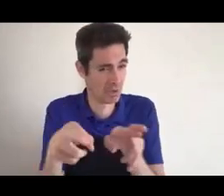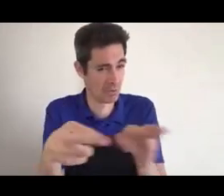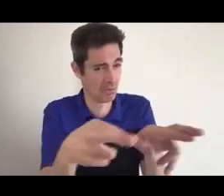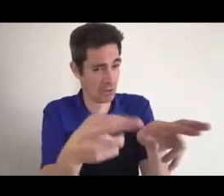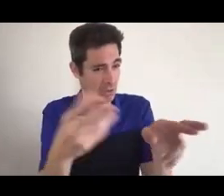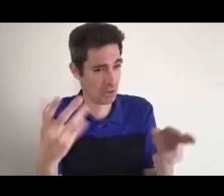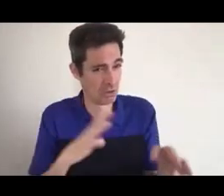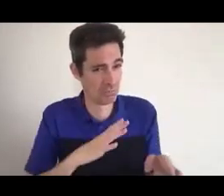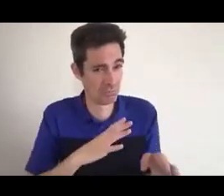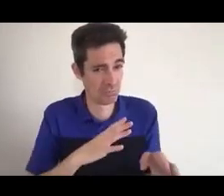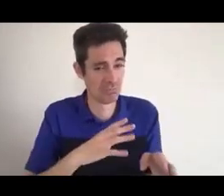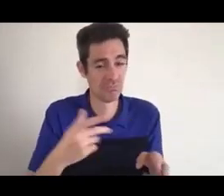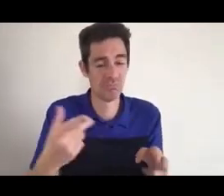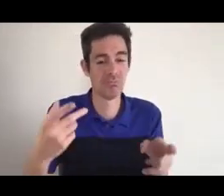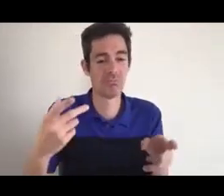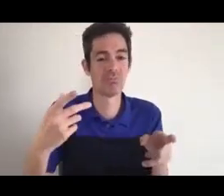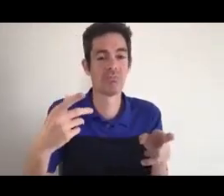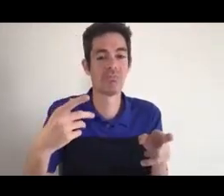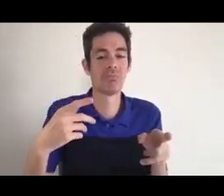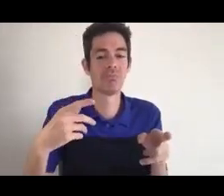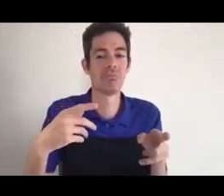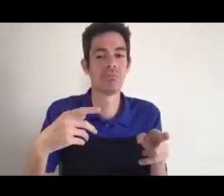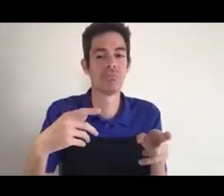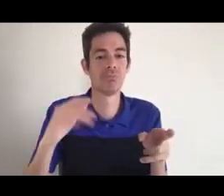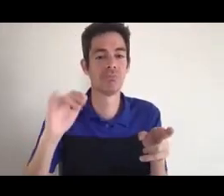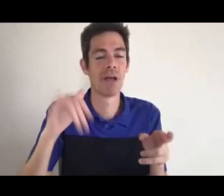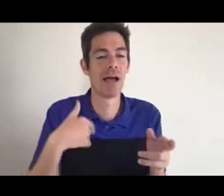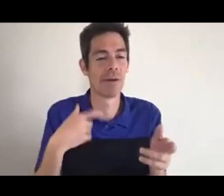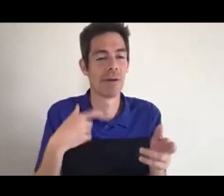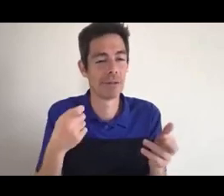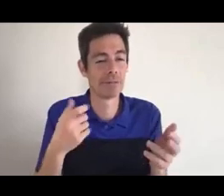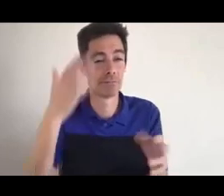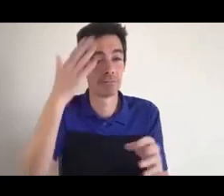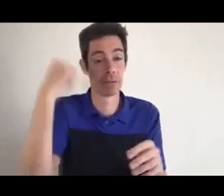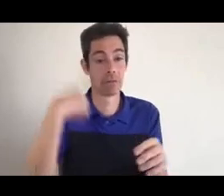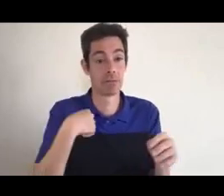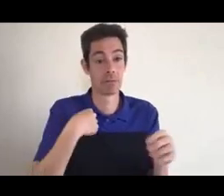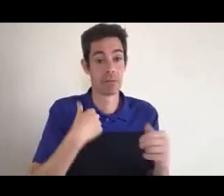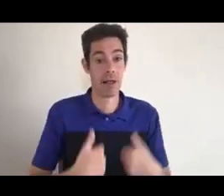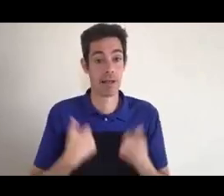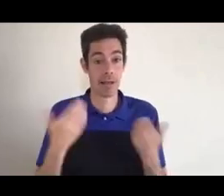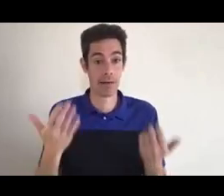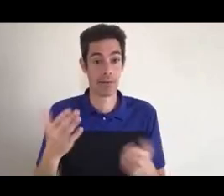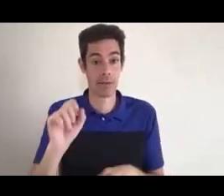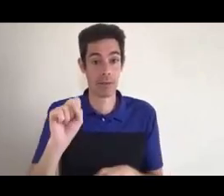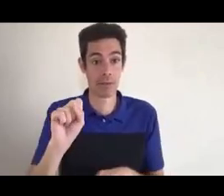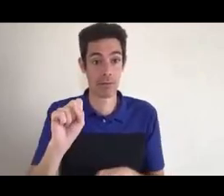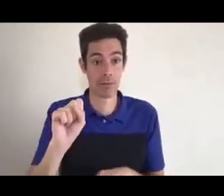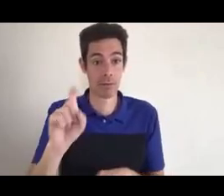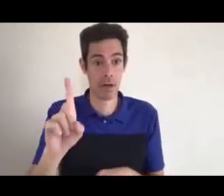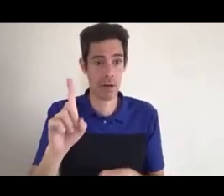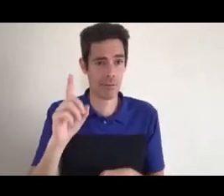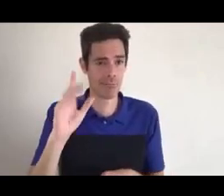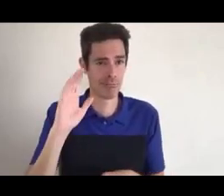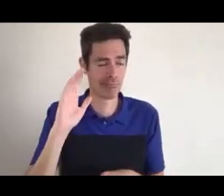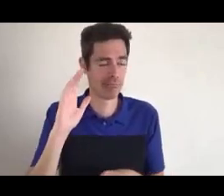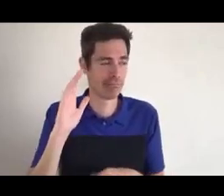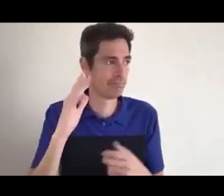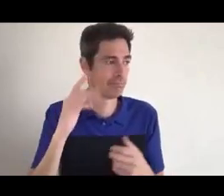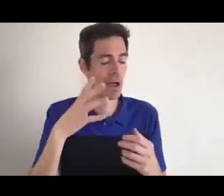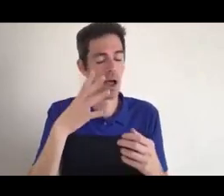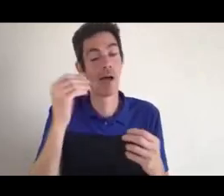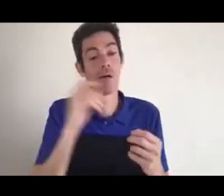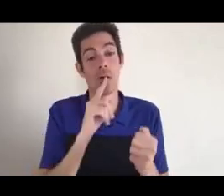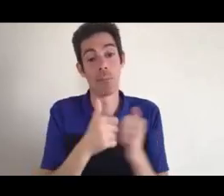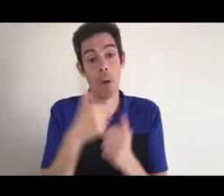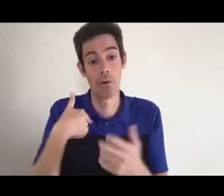I don't think it's a big deal showing the river with your R. But I live here in